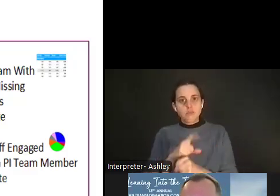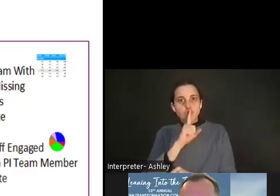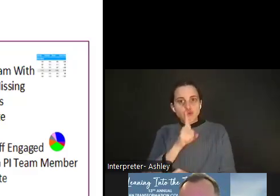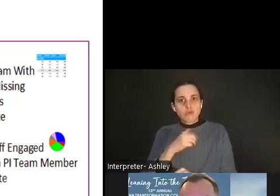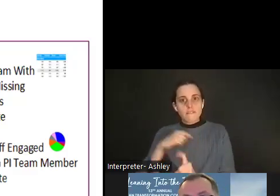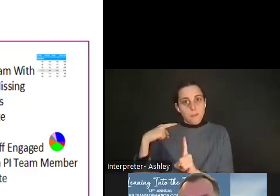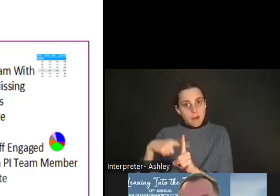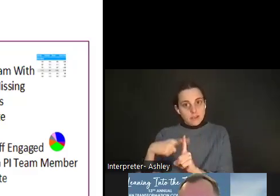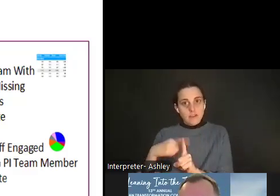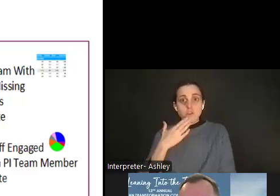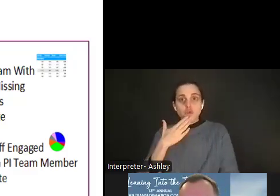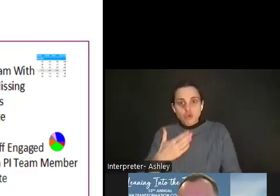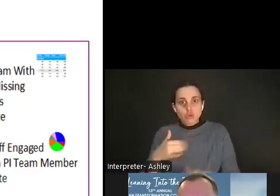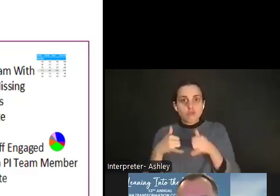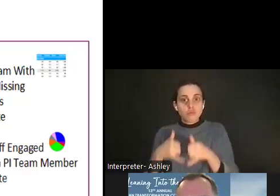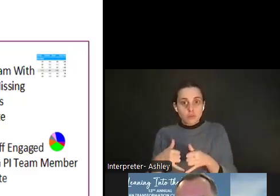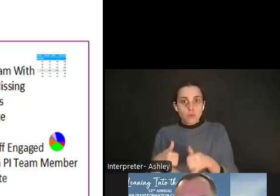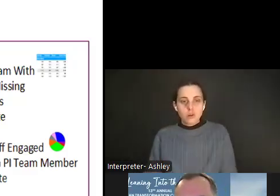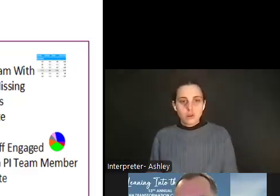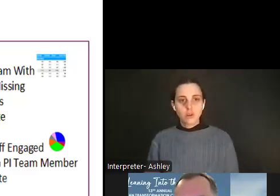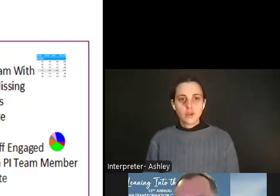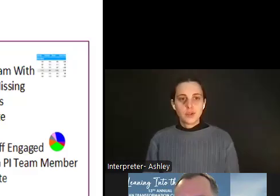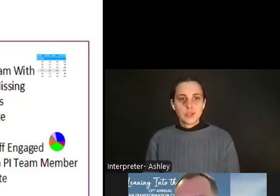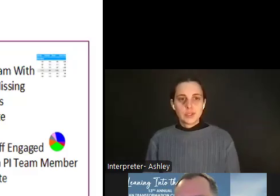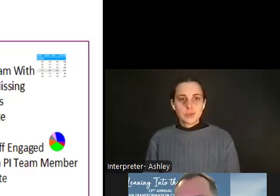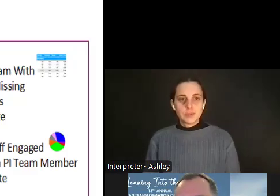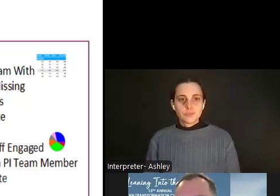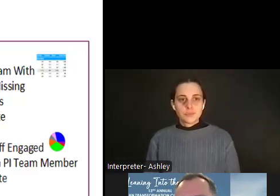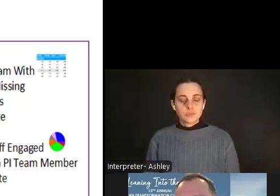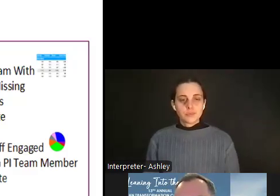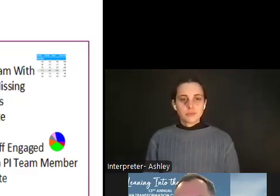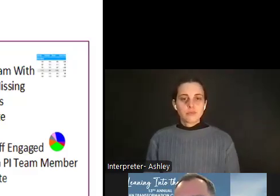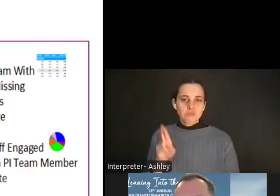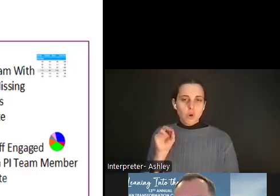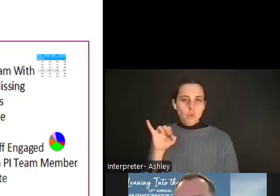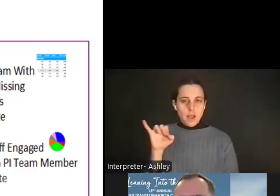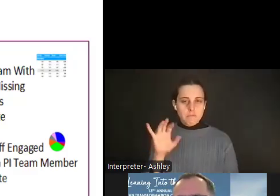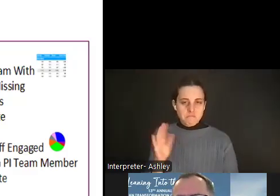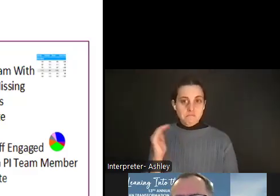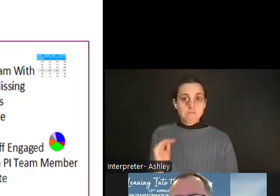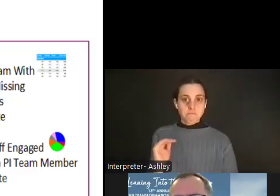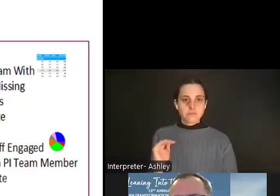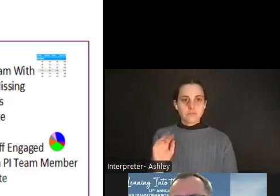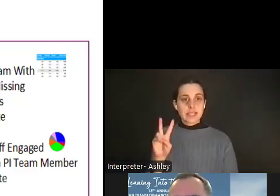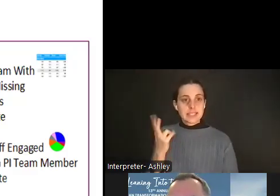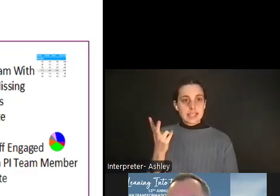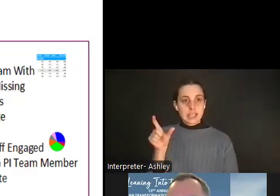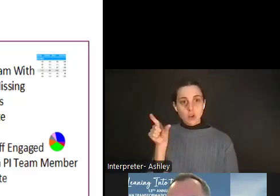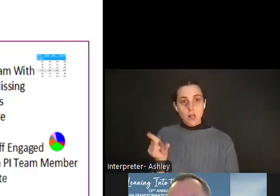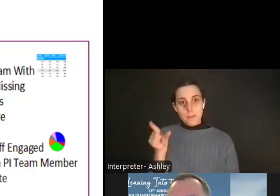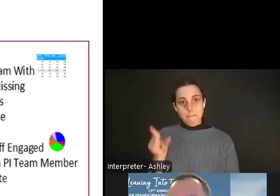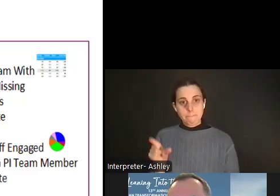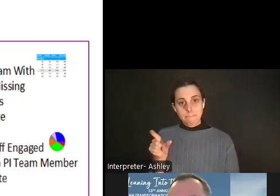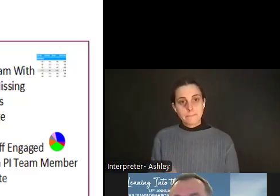return, which we see, in our data. So these are the two ROI metrics. The second column here, the top one,